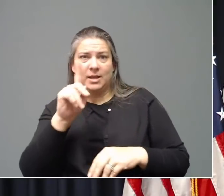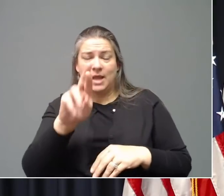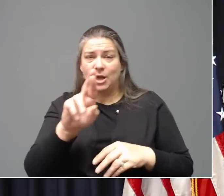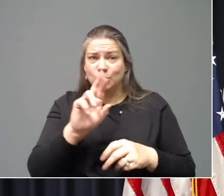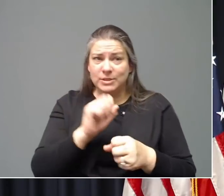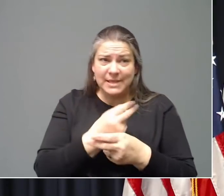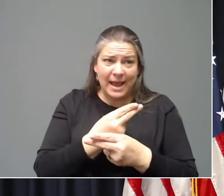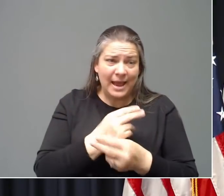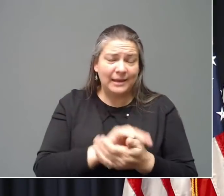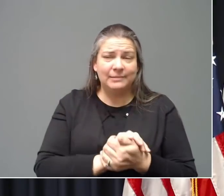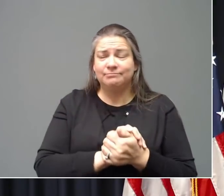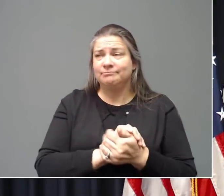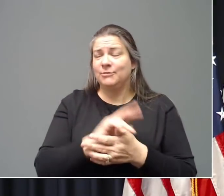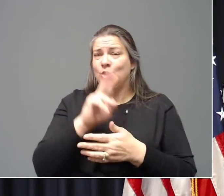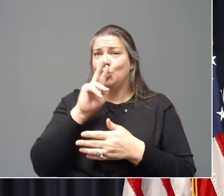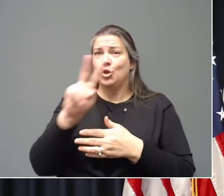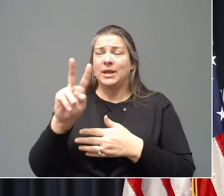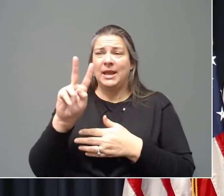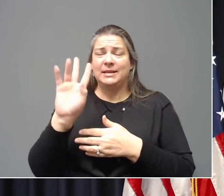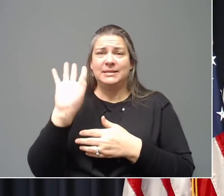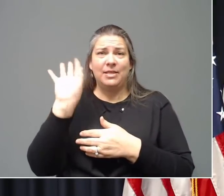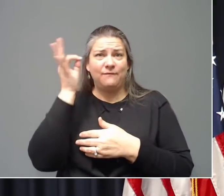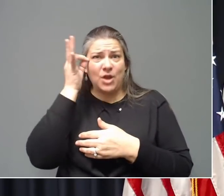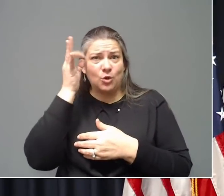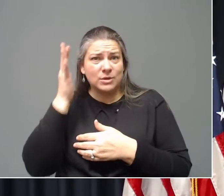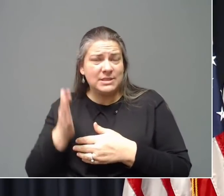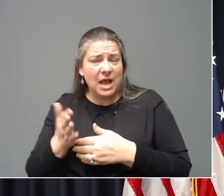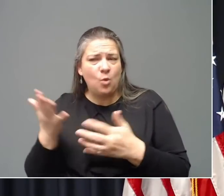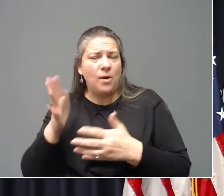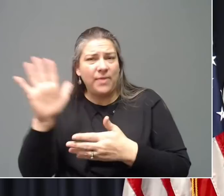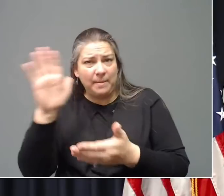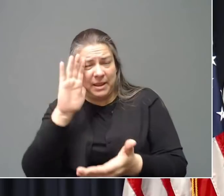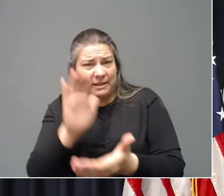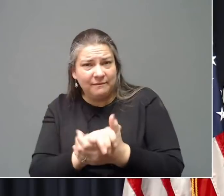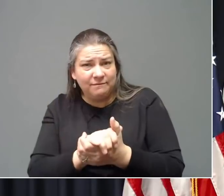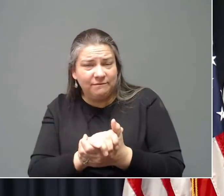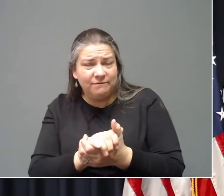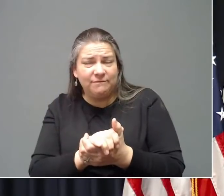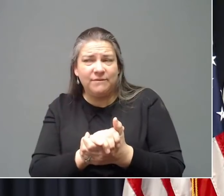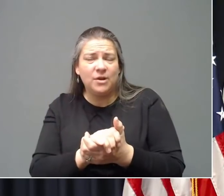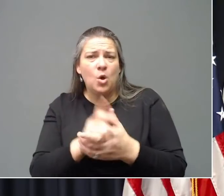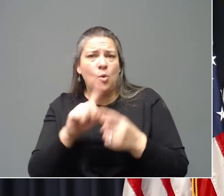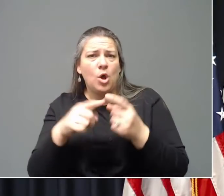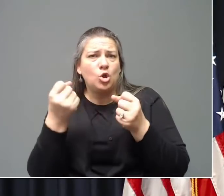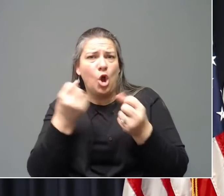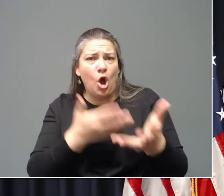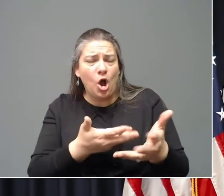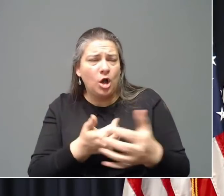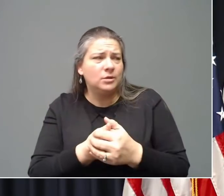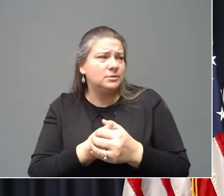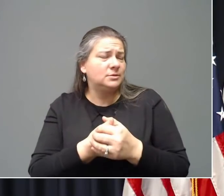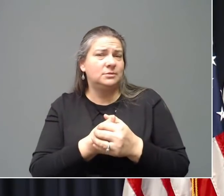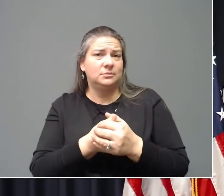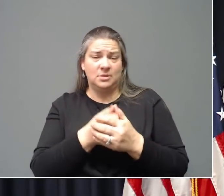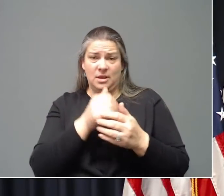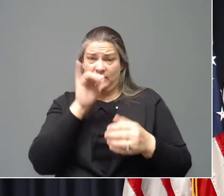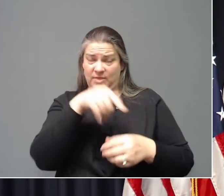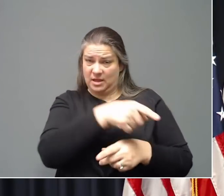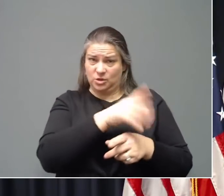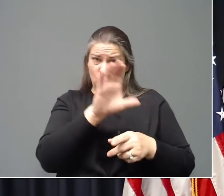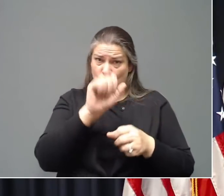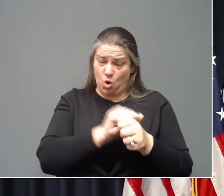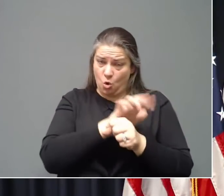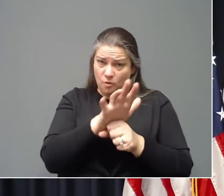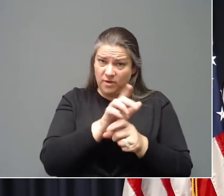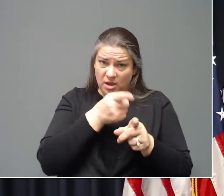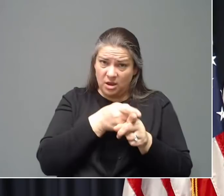side about what they believe could be causes, whether it's a mutated strand, whether it's these